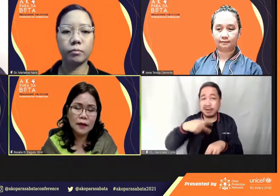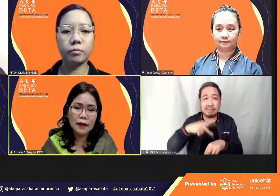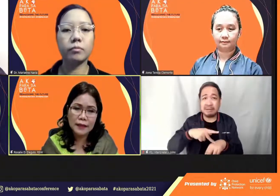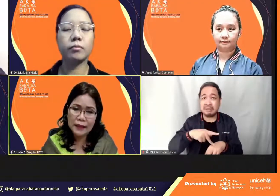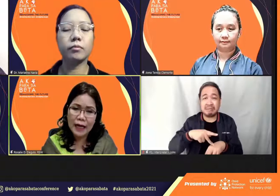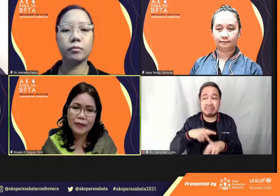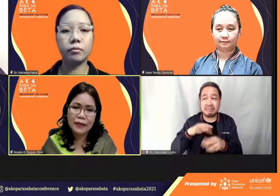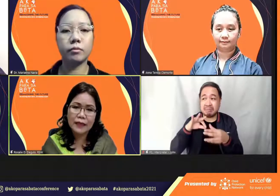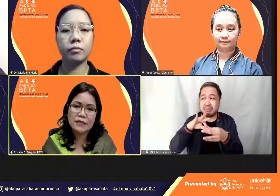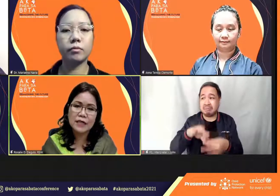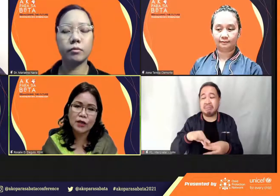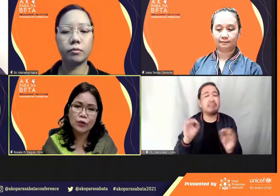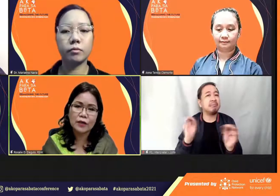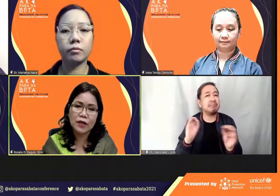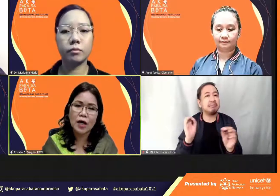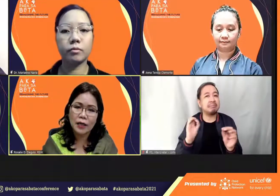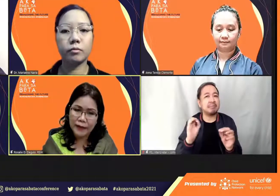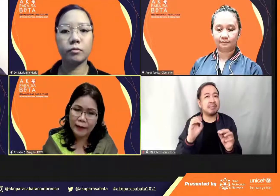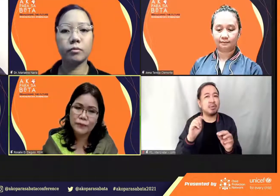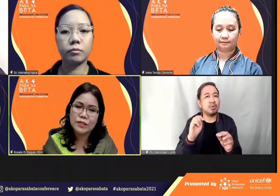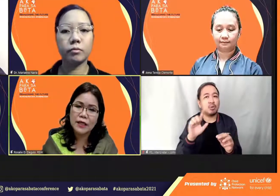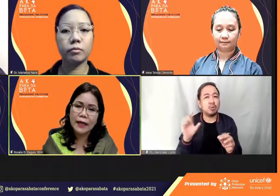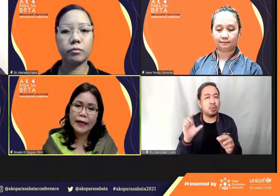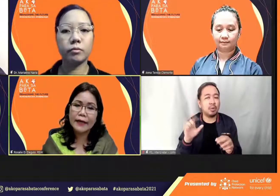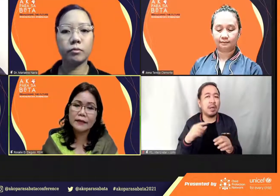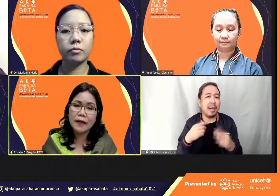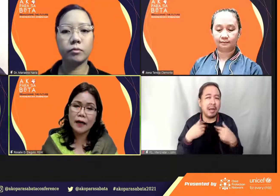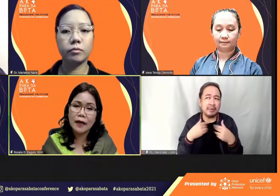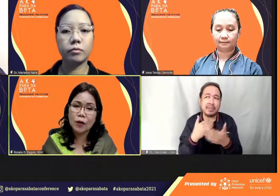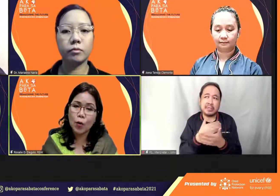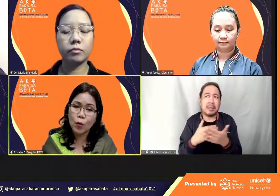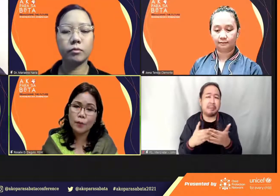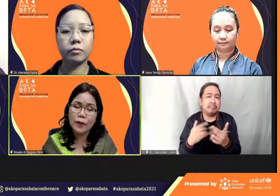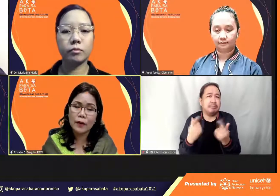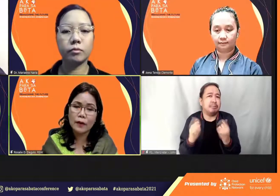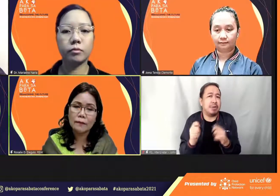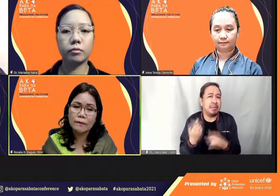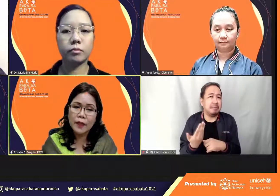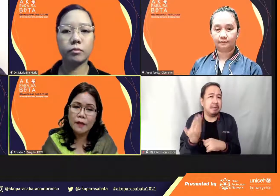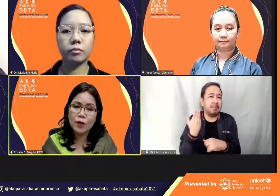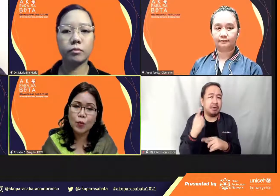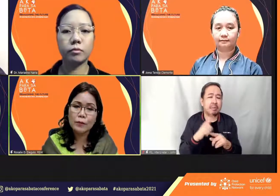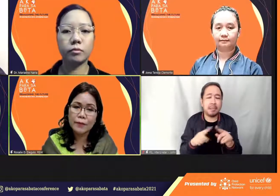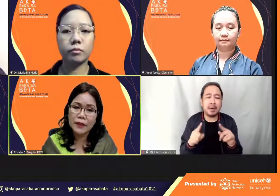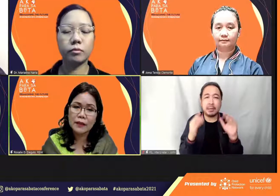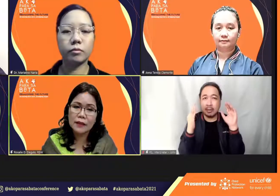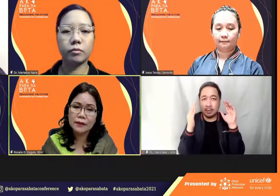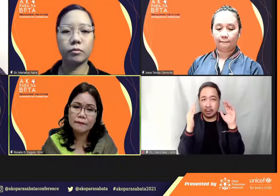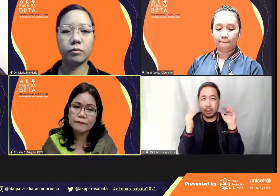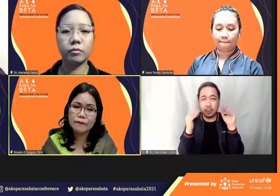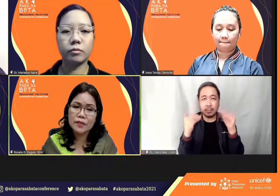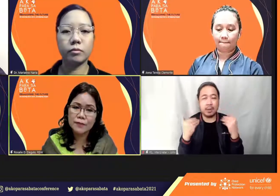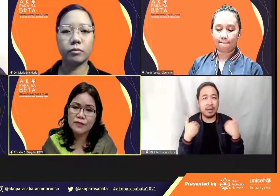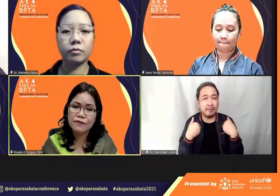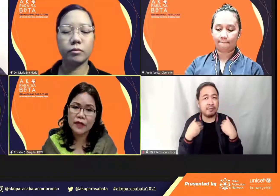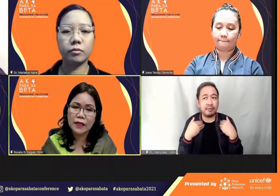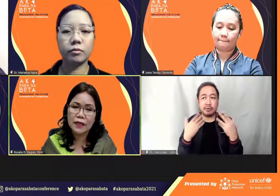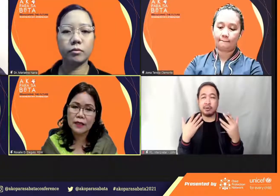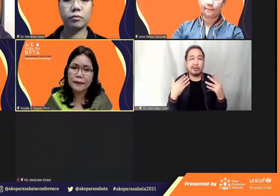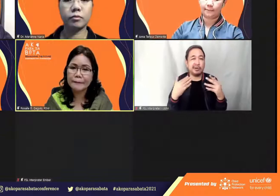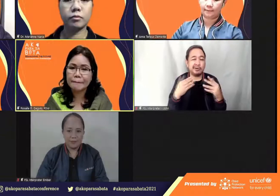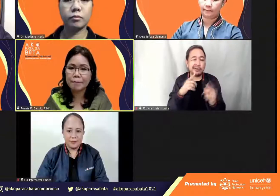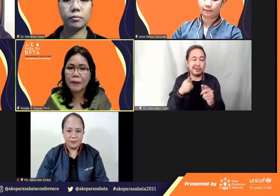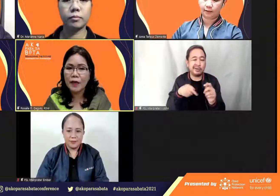na ginagamit natin sa ngayon. There are attempts, and I hope there will be a